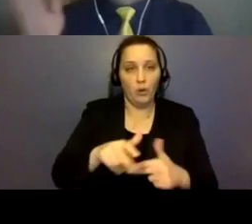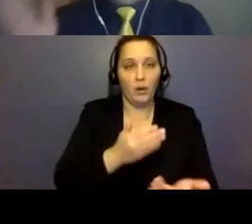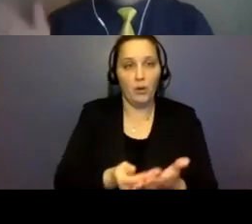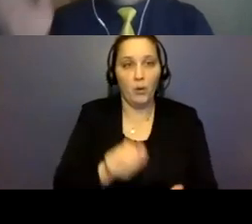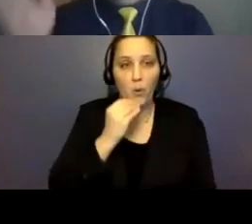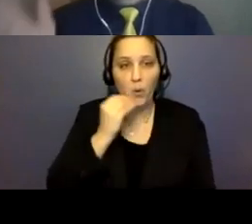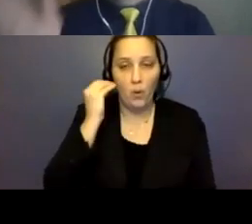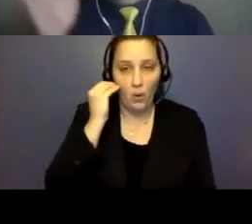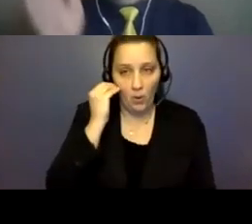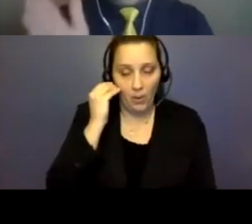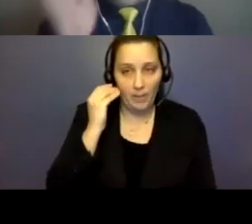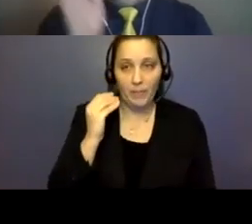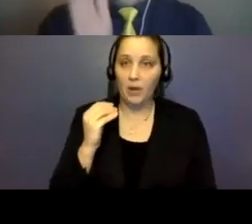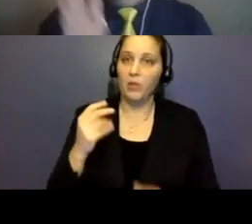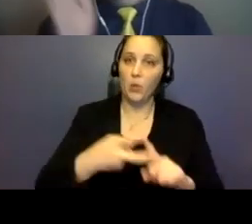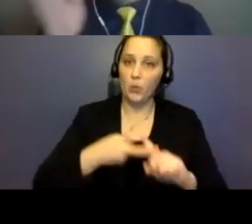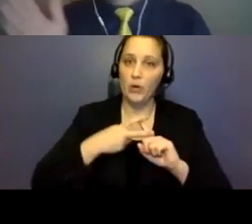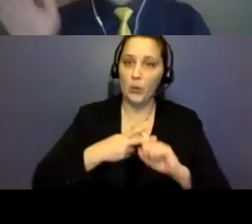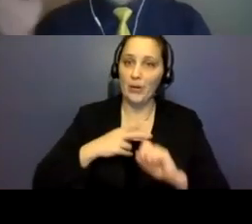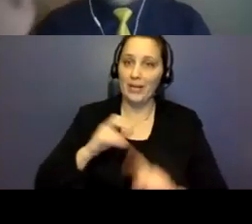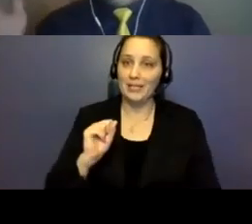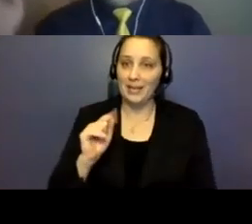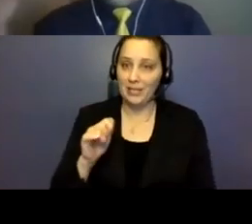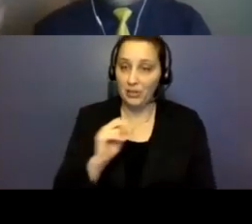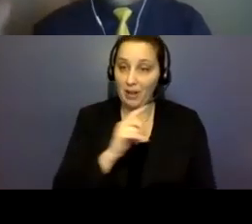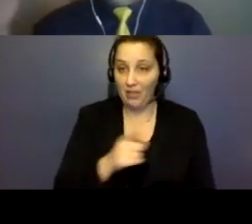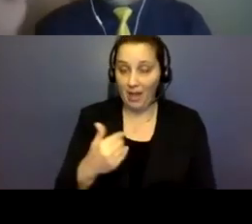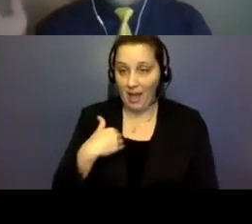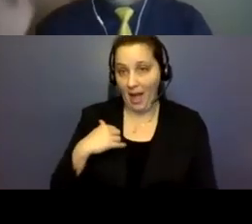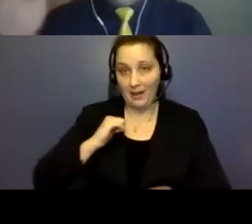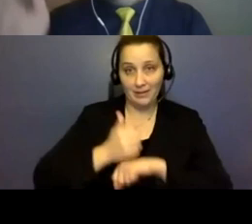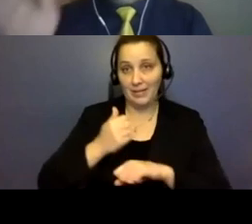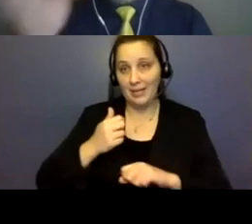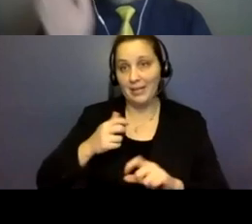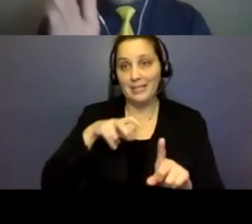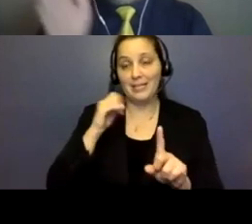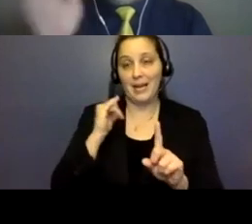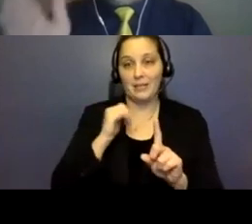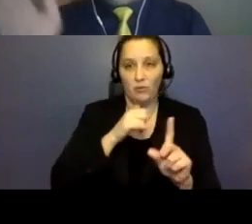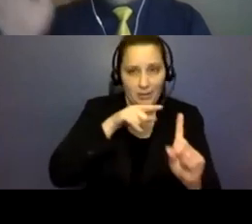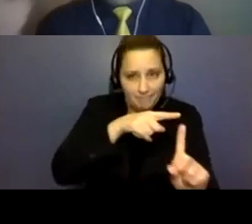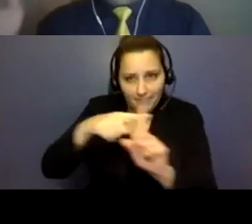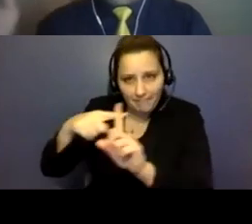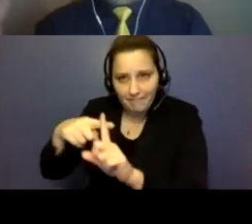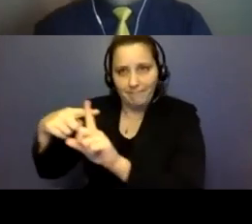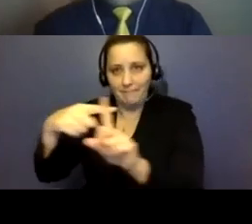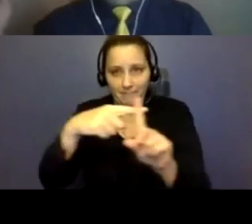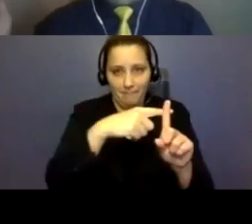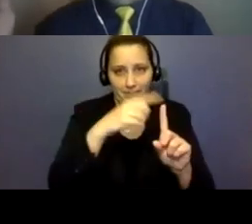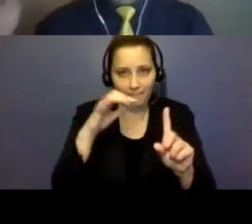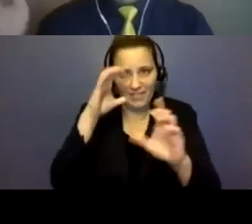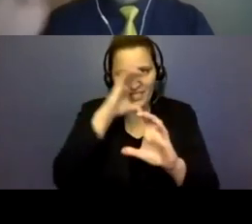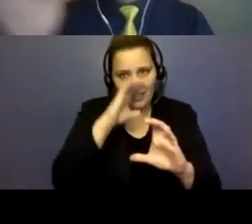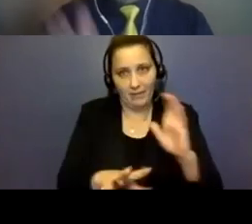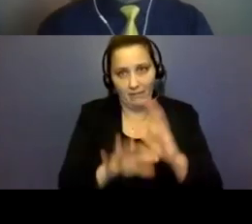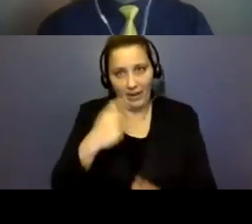the recruiting stations, they had a task: meat to the grinder. So